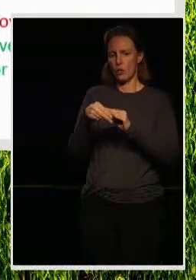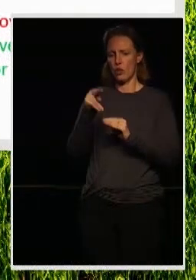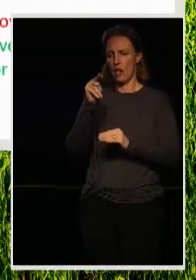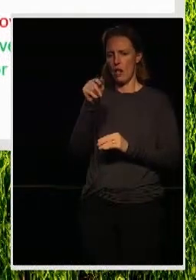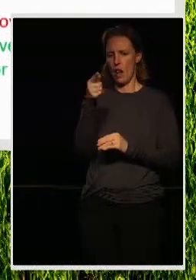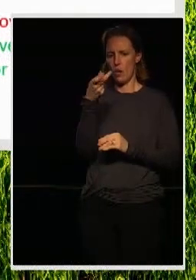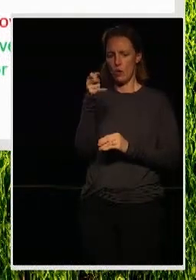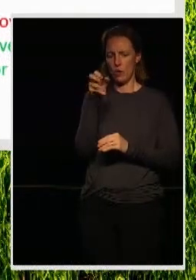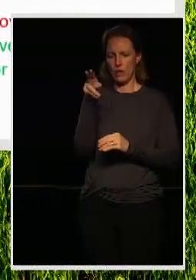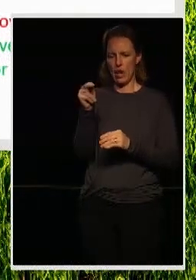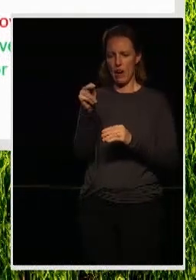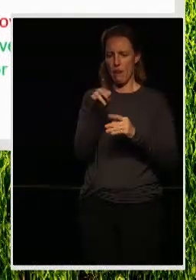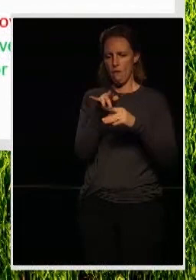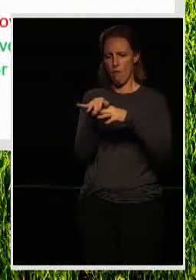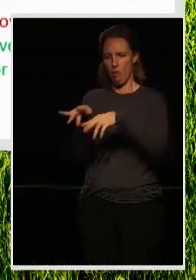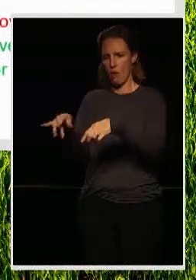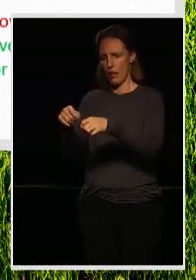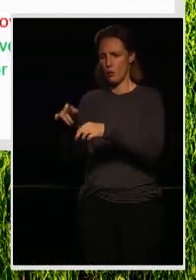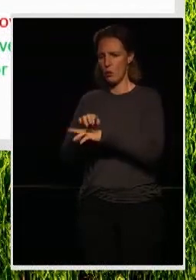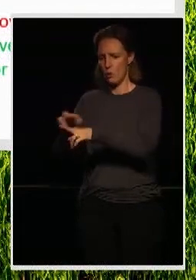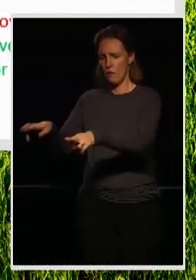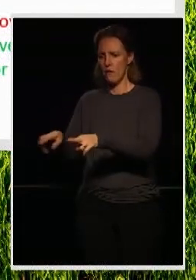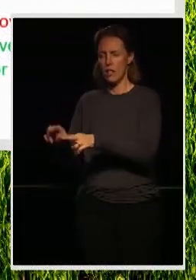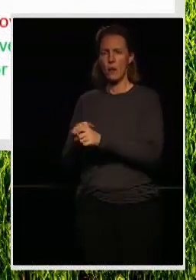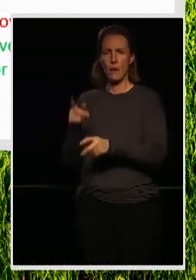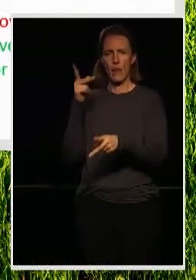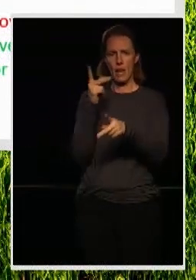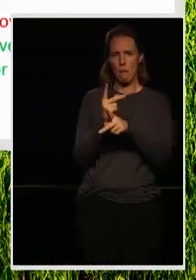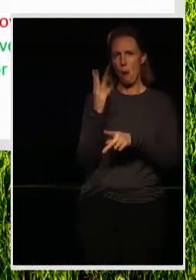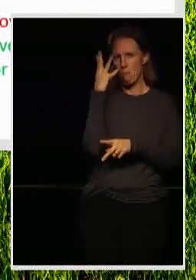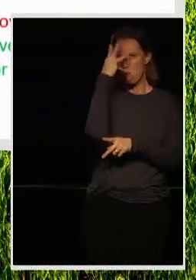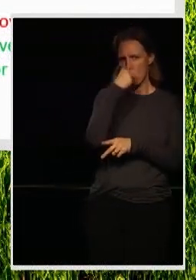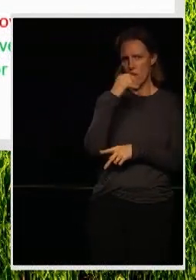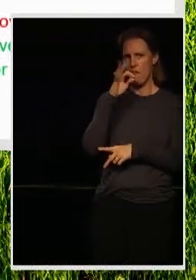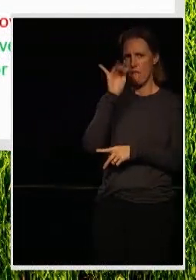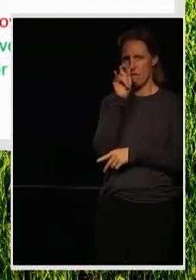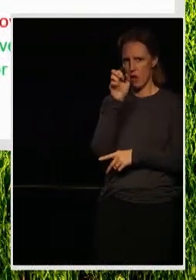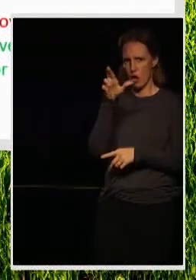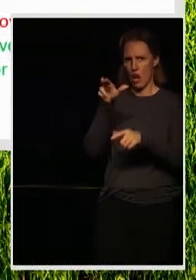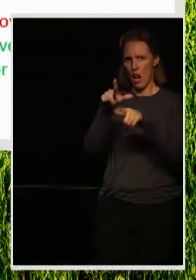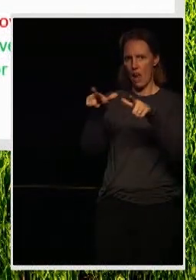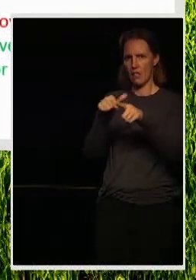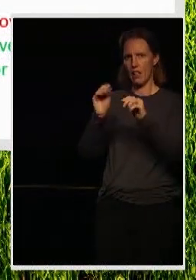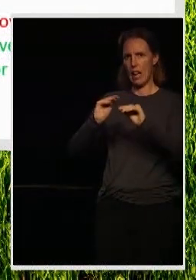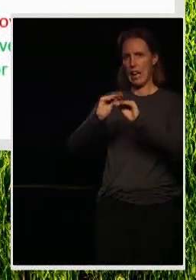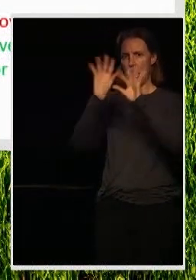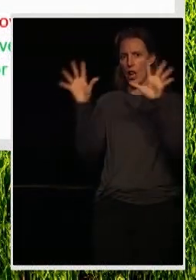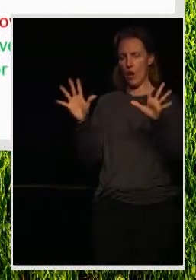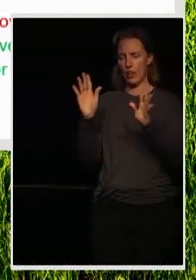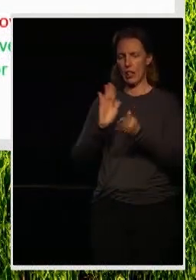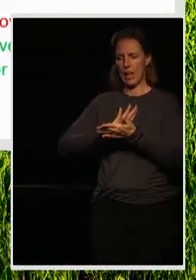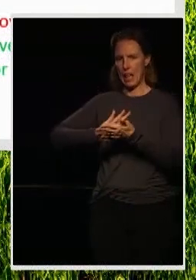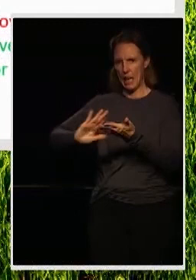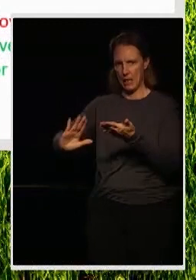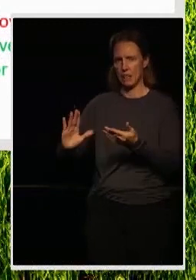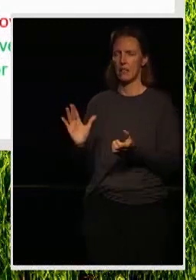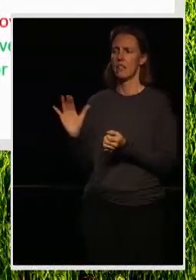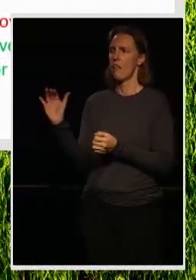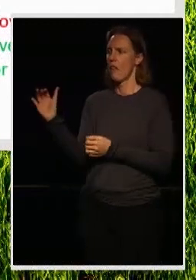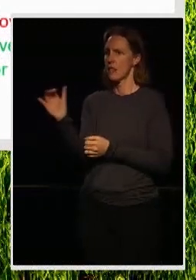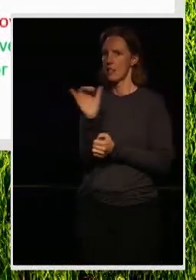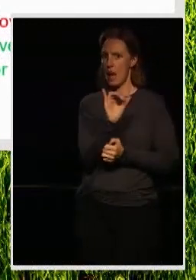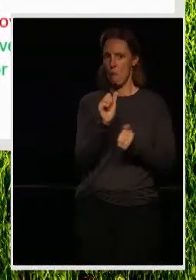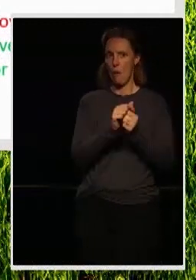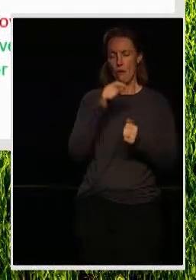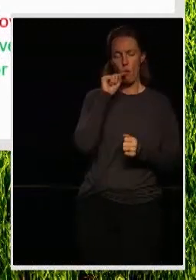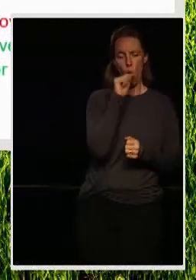we'd like to keep our beautiful Finger Lakes clear and clean. So that is nitrogen in corn. At the same time, we are also